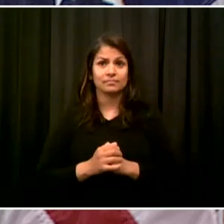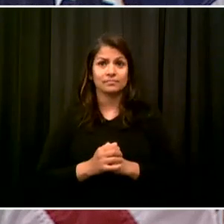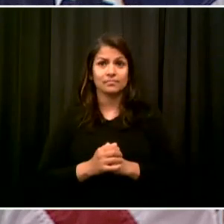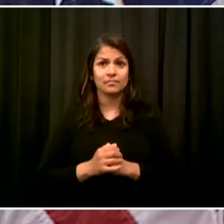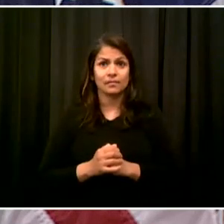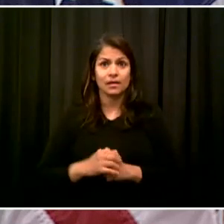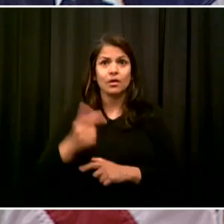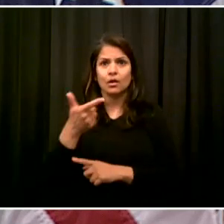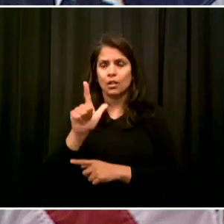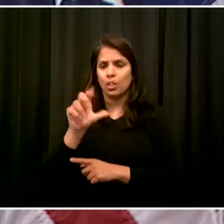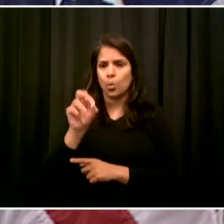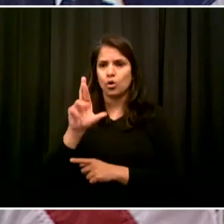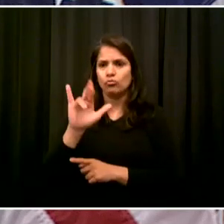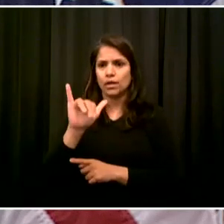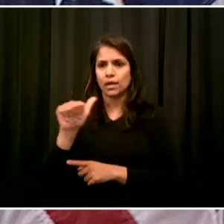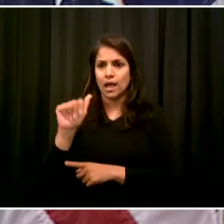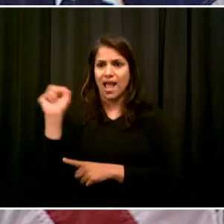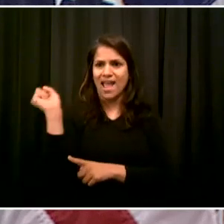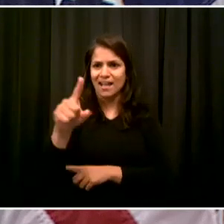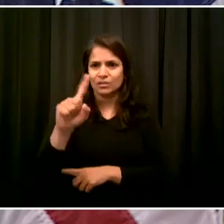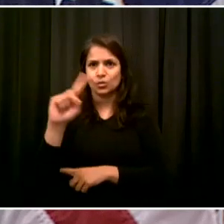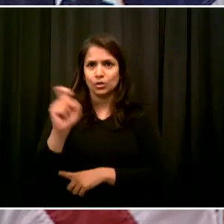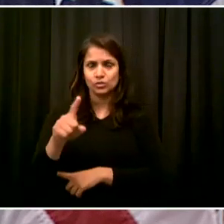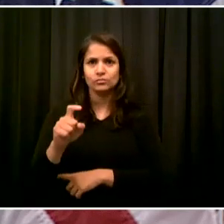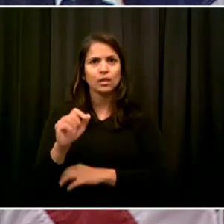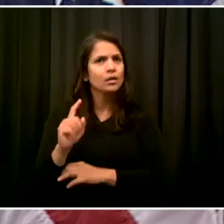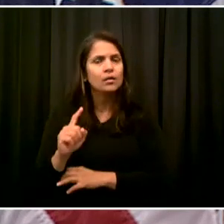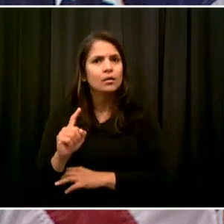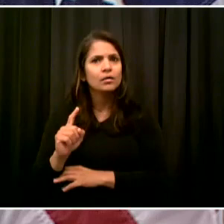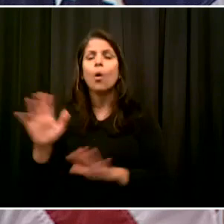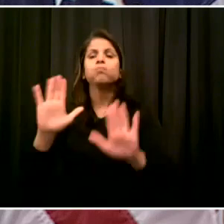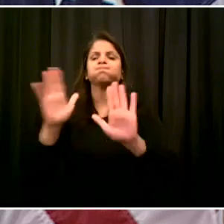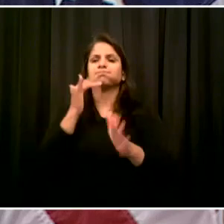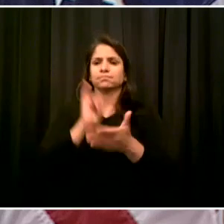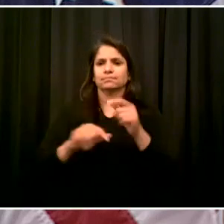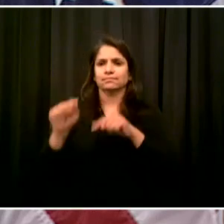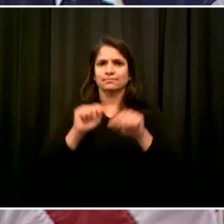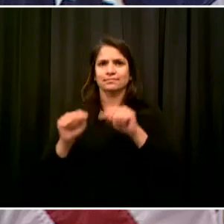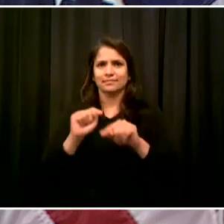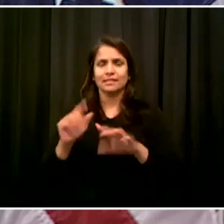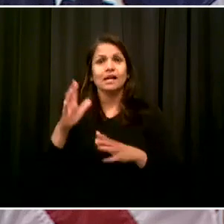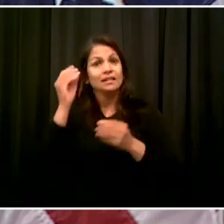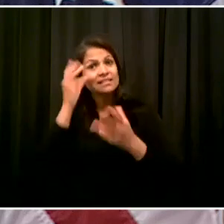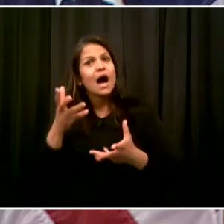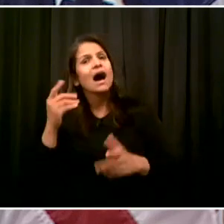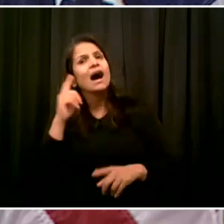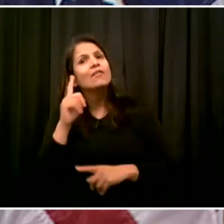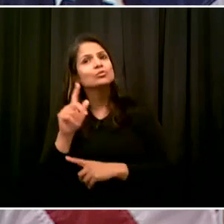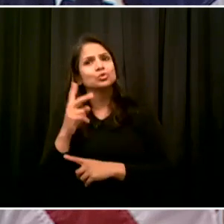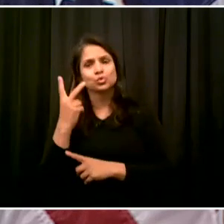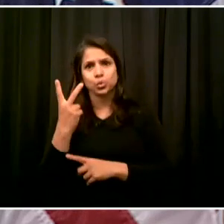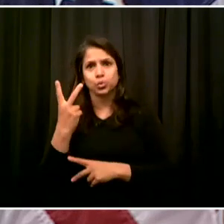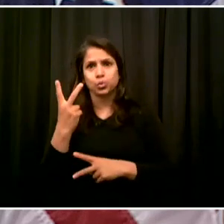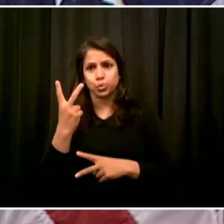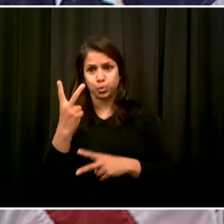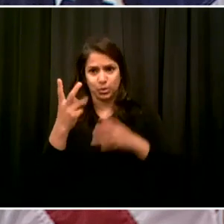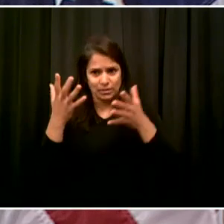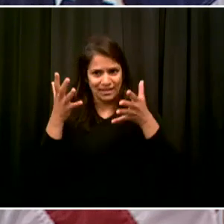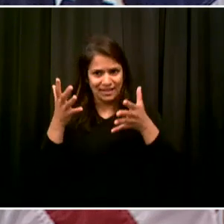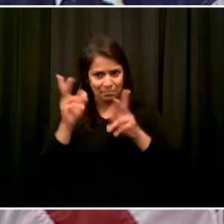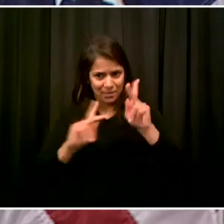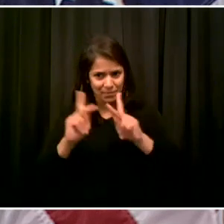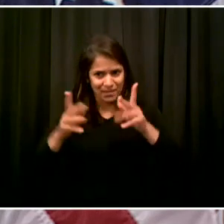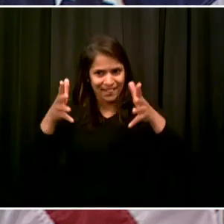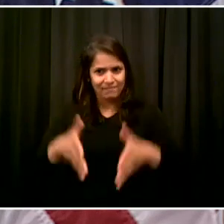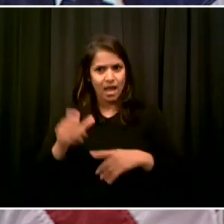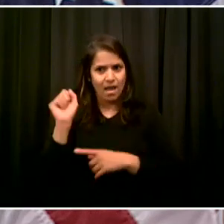1. And sorry, apologies. This will be the first of the last two questions today. But it is Gloria? Okay. Yes. Yeah,